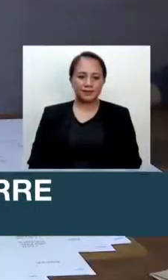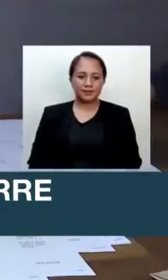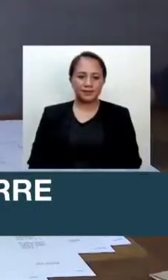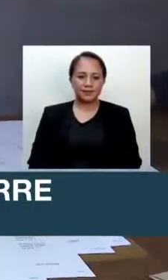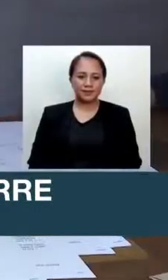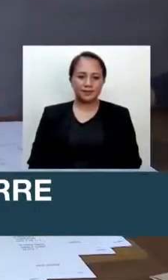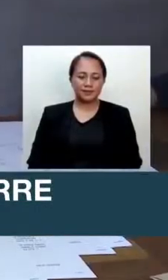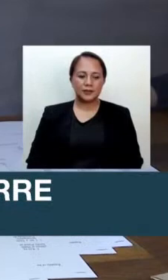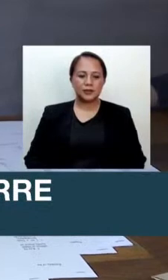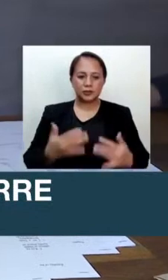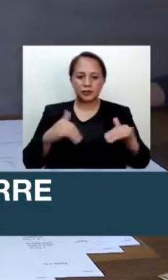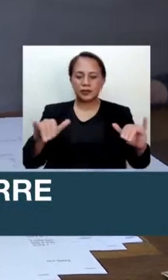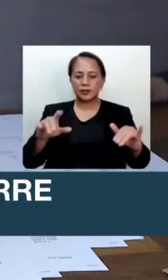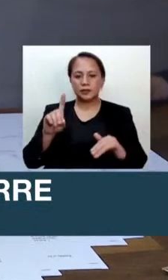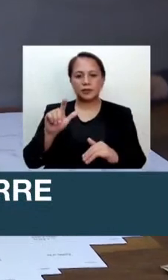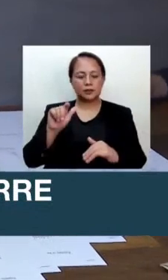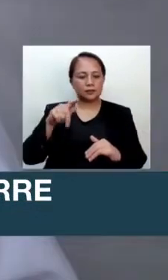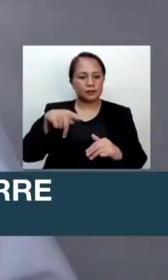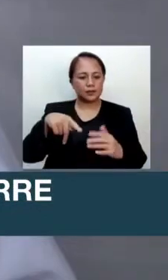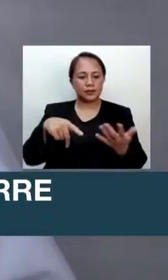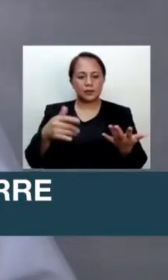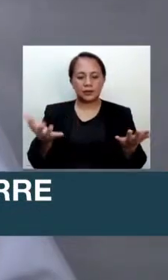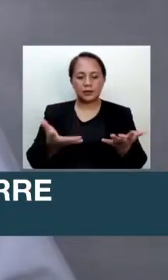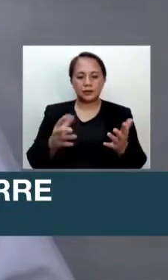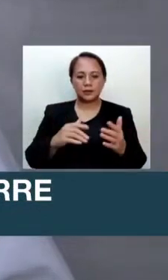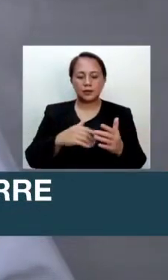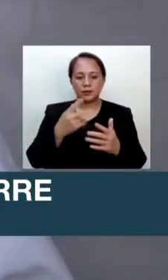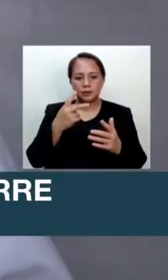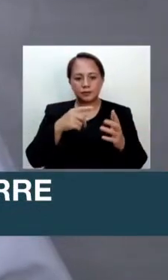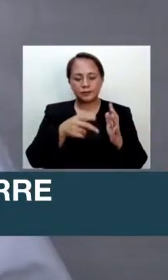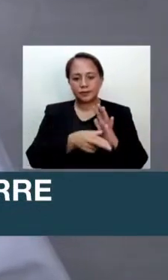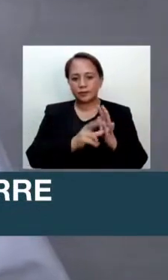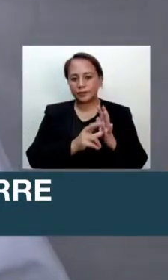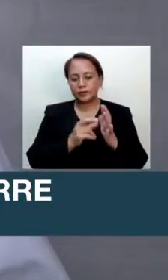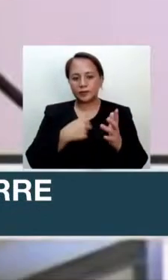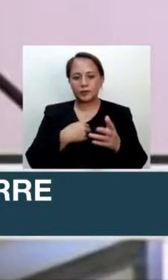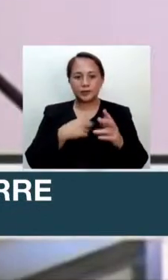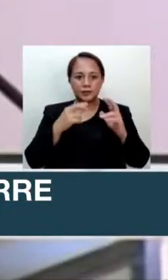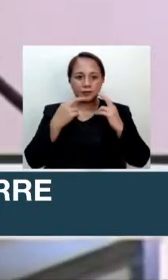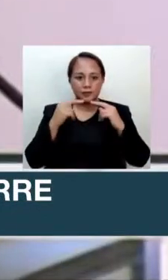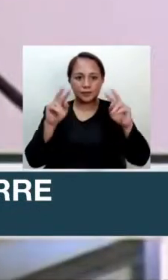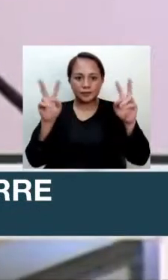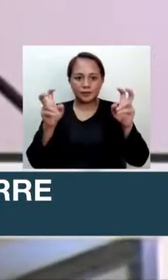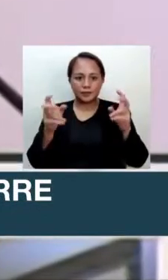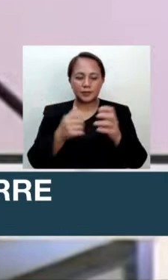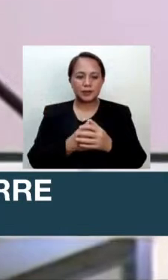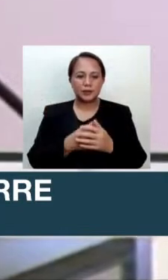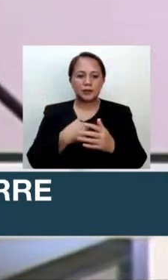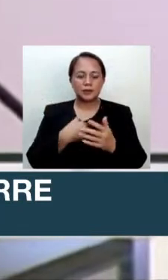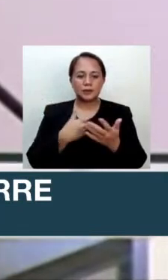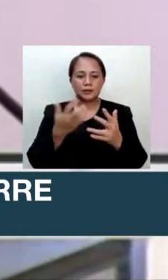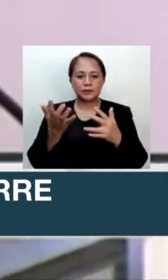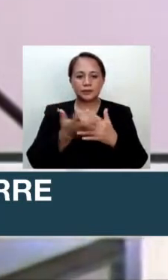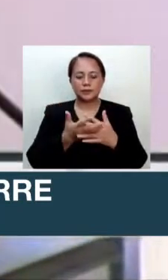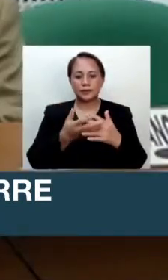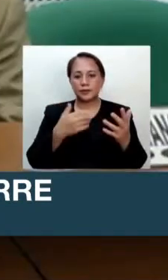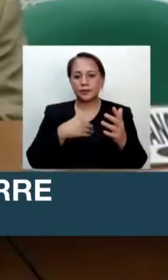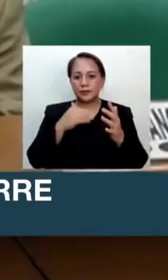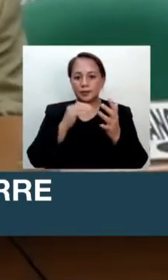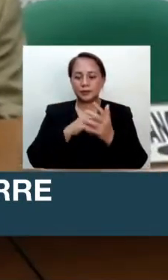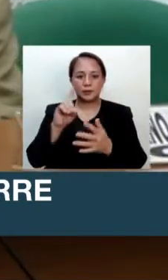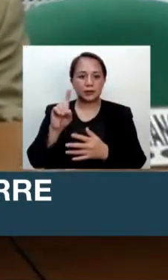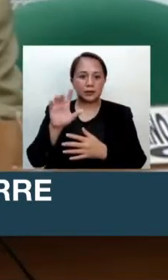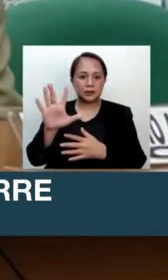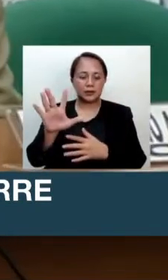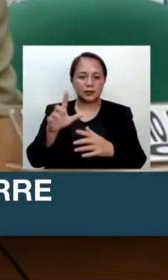We're still with Dateline Philippines. Here's another look at the headlines. Another witness in the drug cases of Senator Laila de Lima